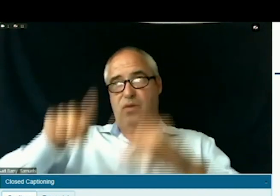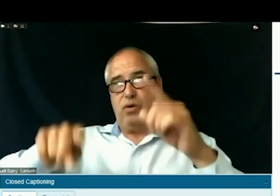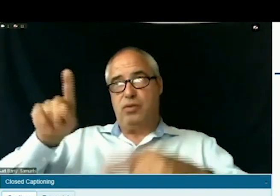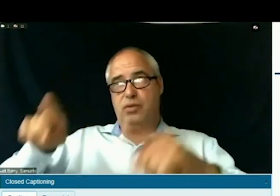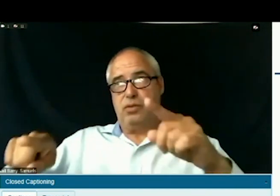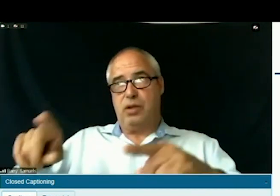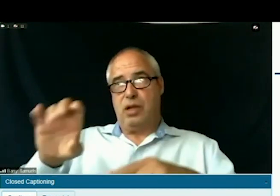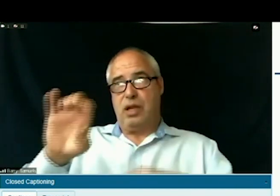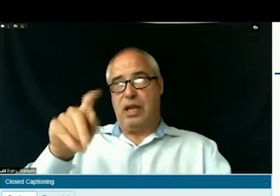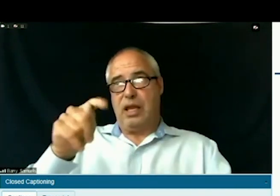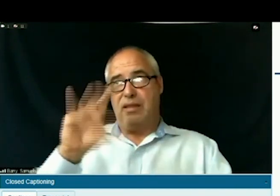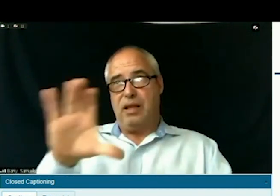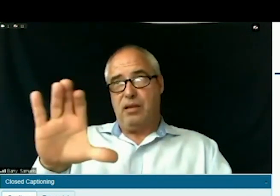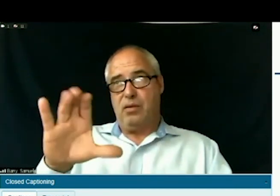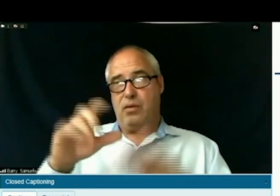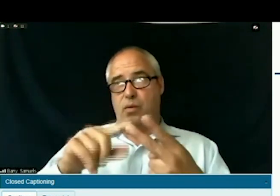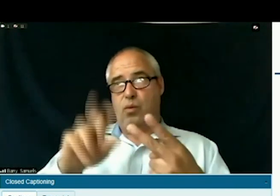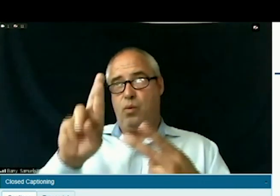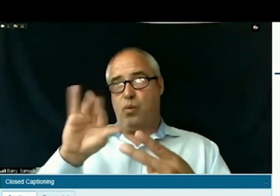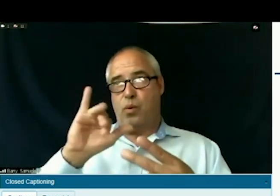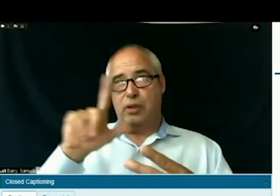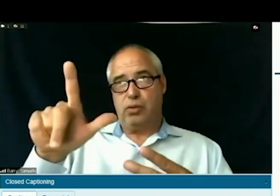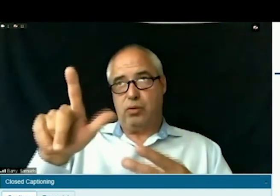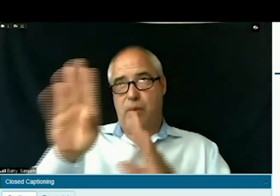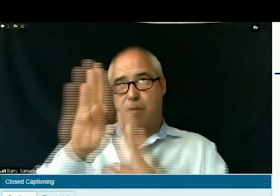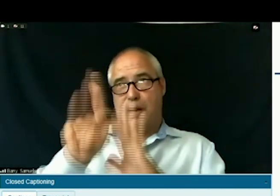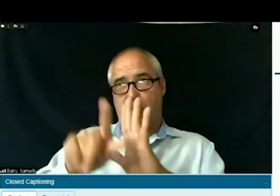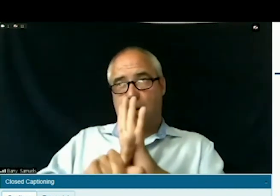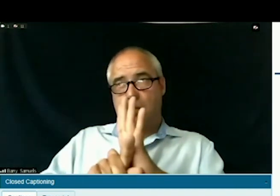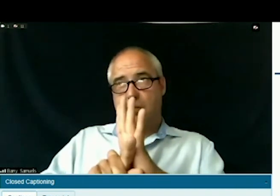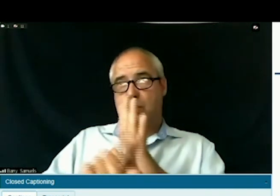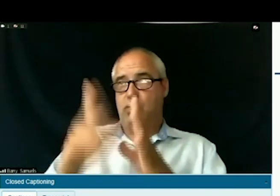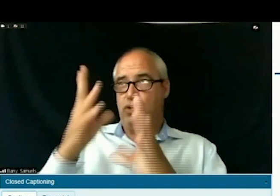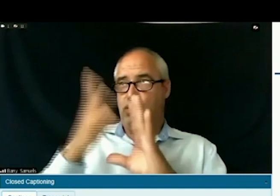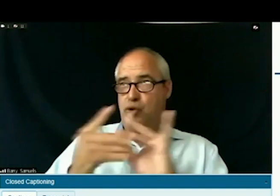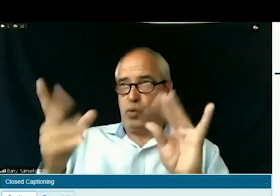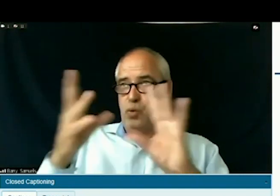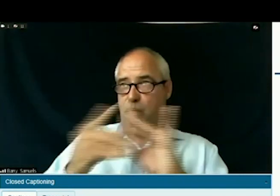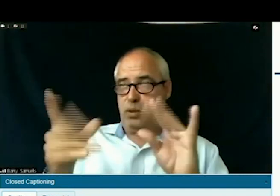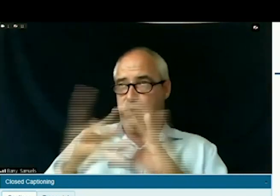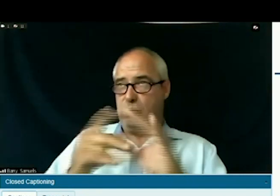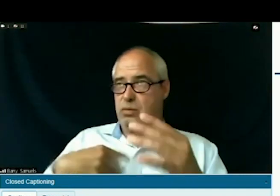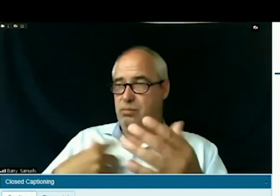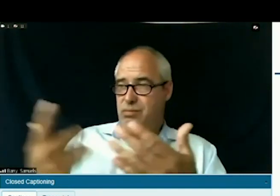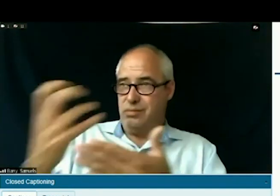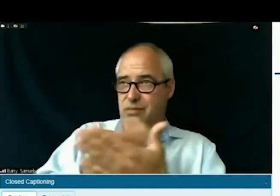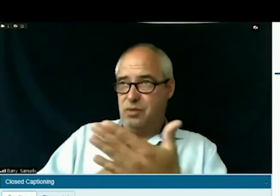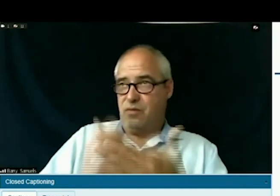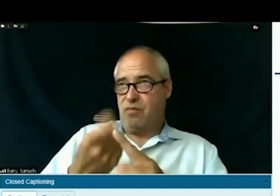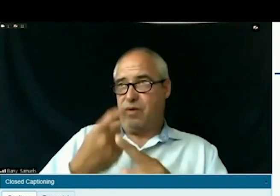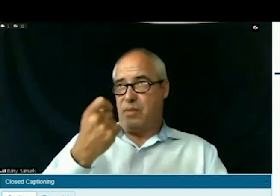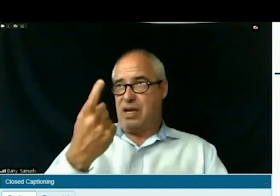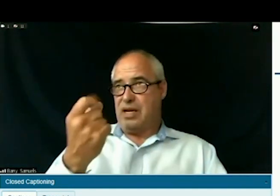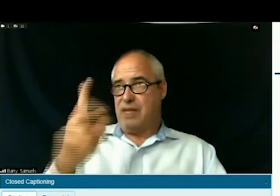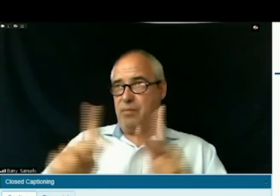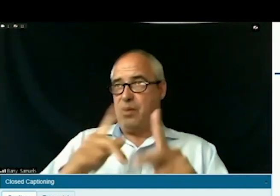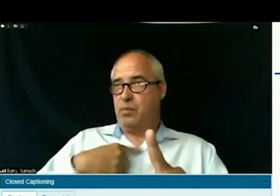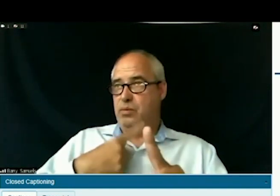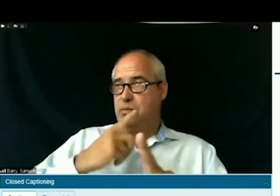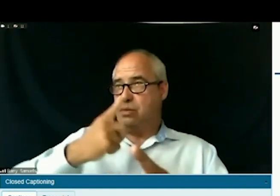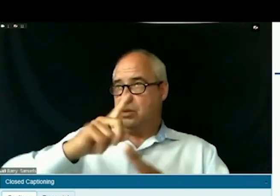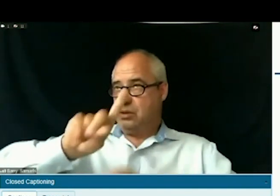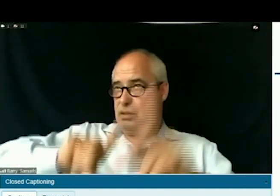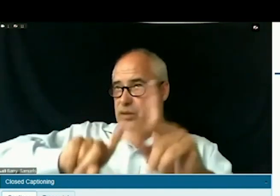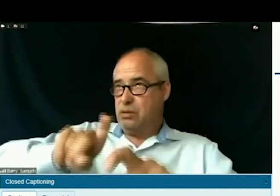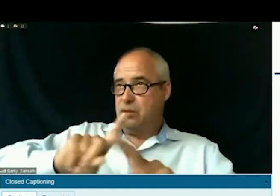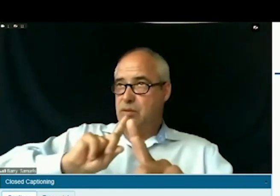cultural backgrounds. And getting these stories, it really gave us a chance to look at